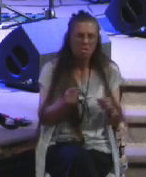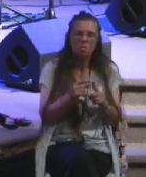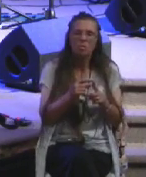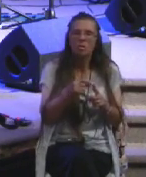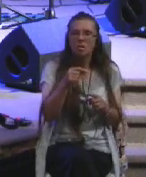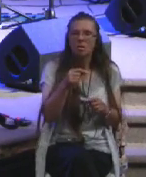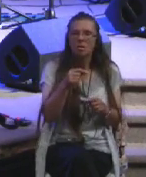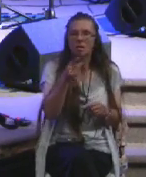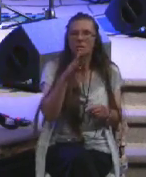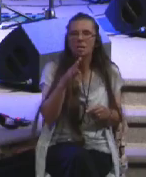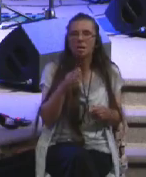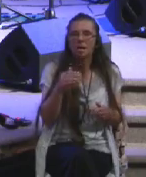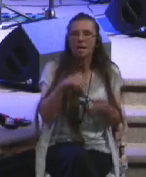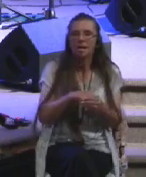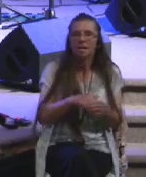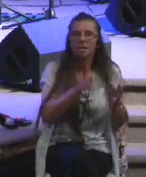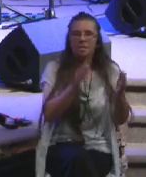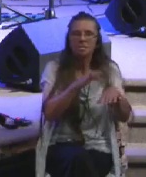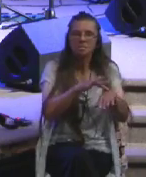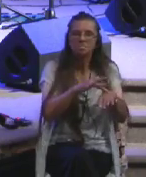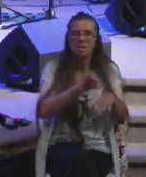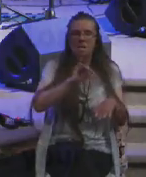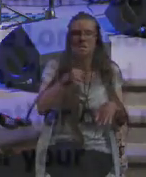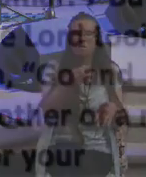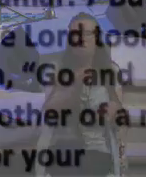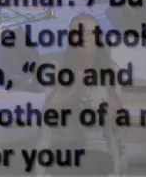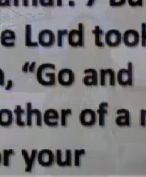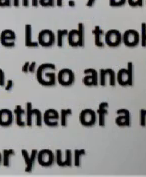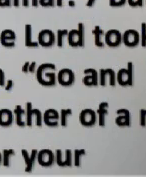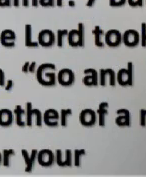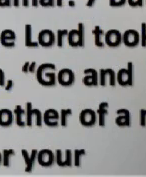says. In the course of time, Judah